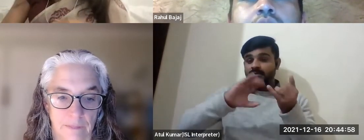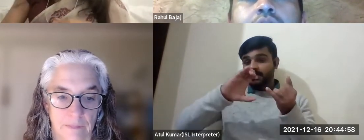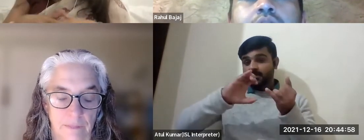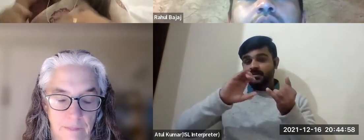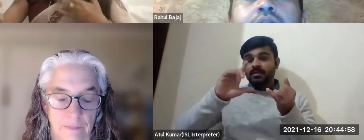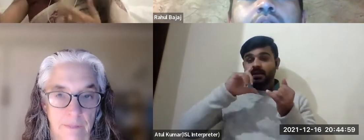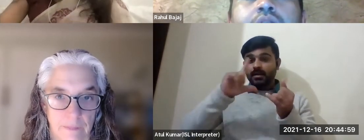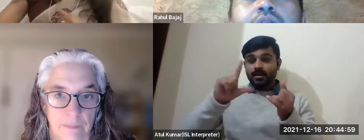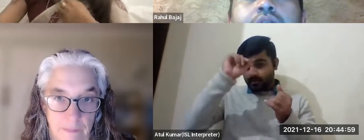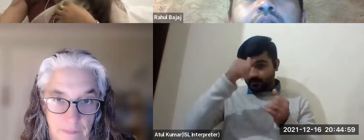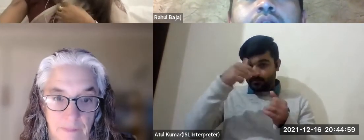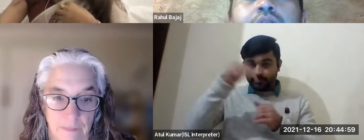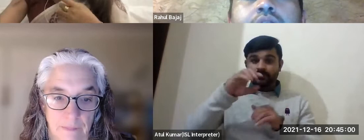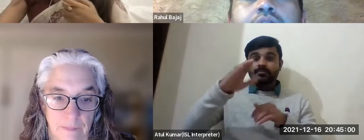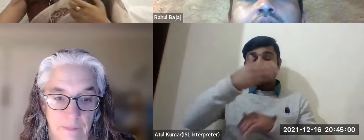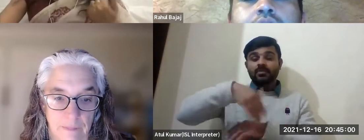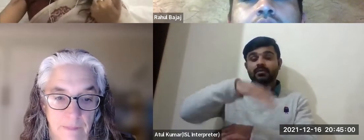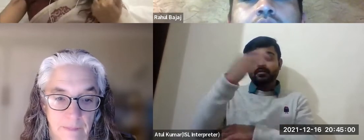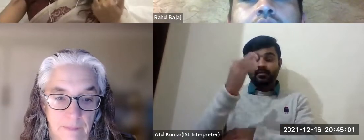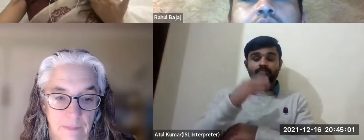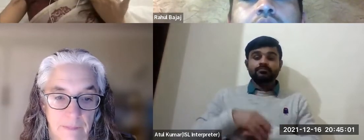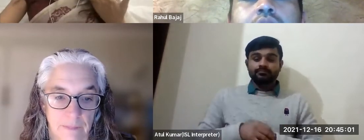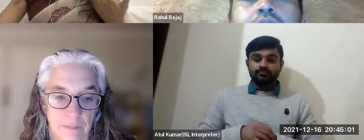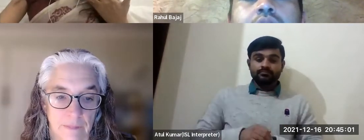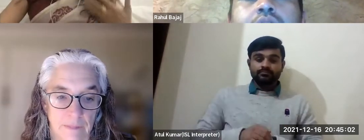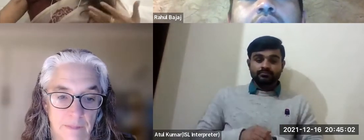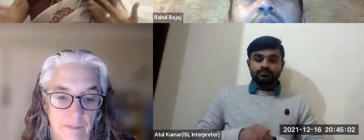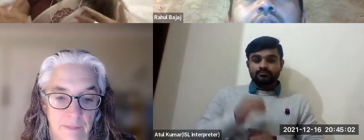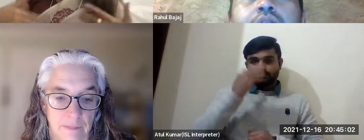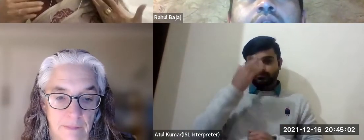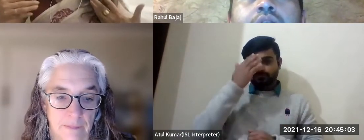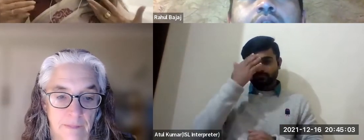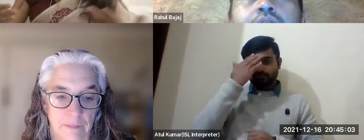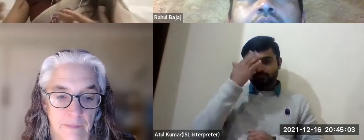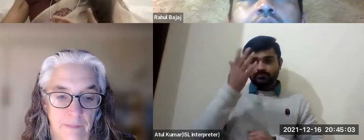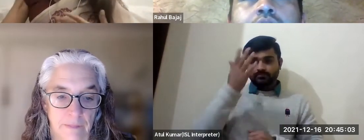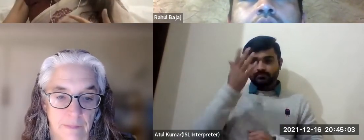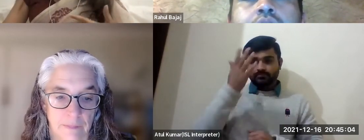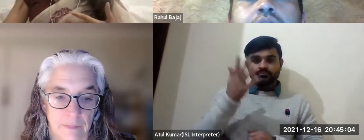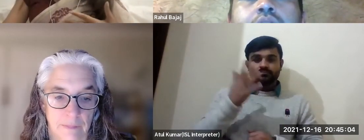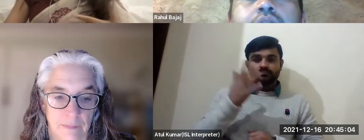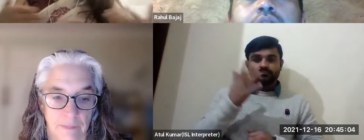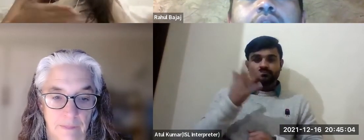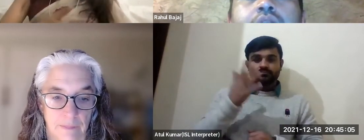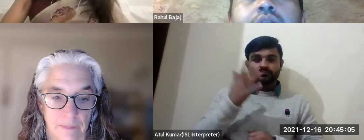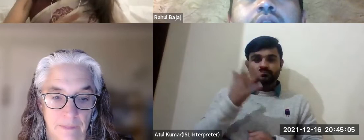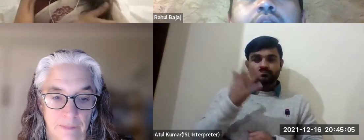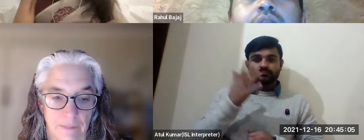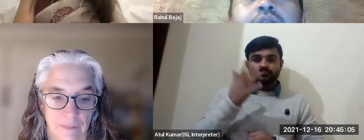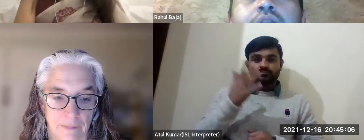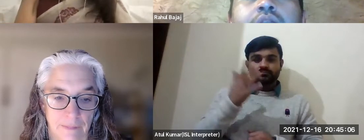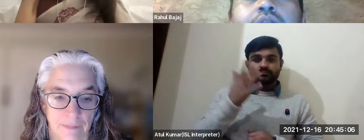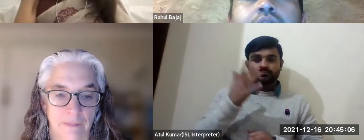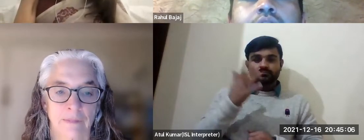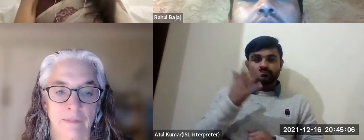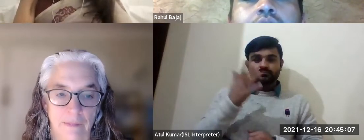Lainey in India, that we organized at Barrier Break. We actually wrote PowerPoint deck for them because the Indian team did not